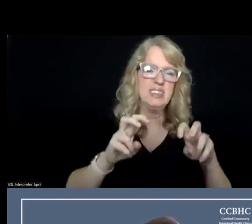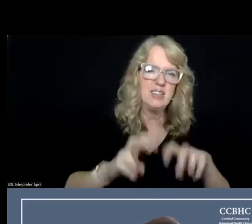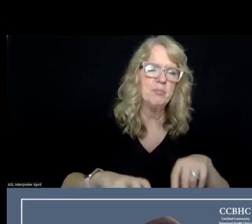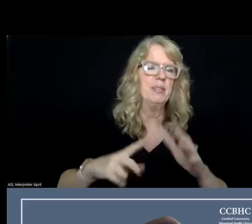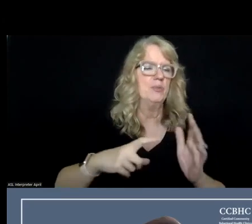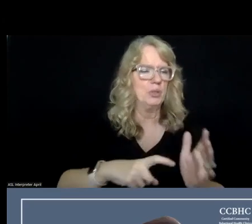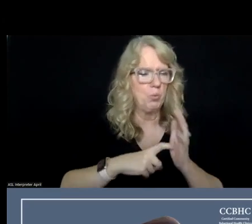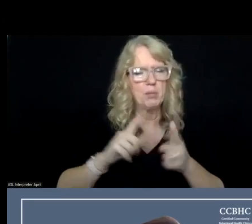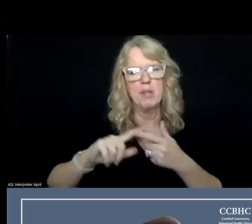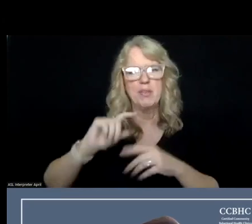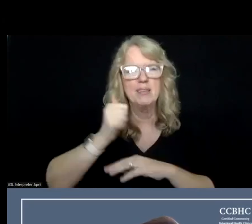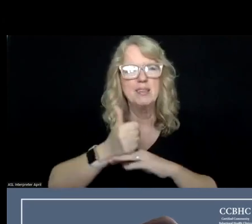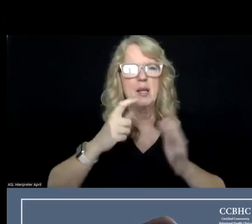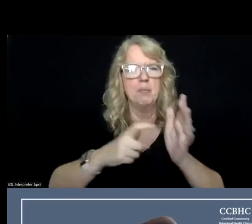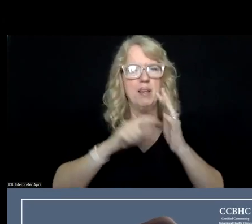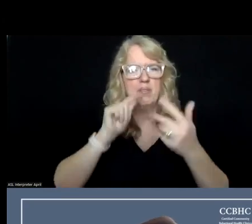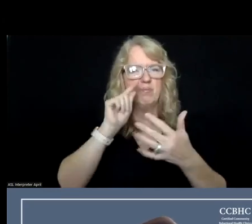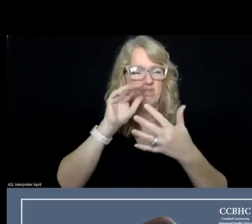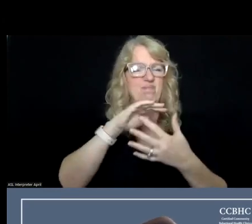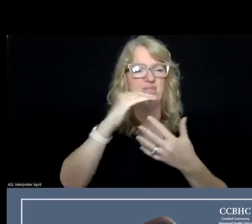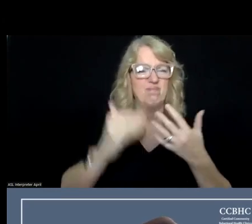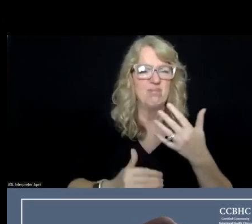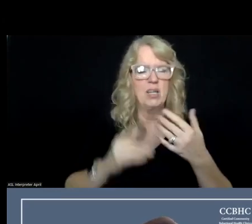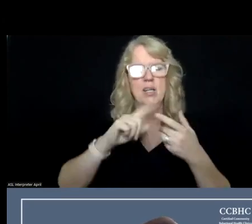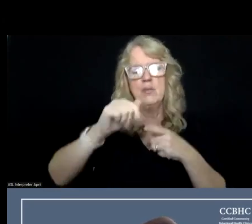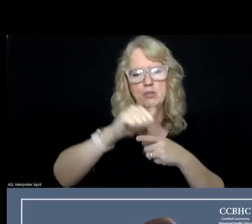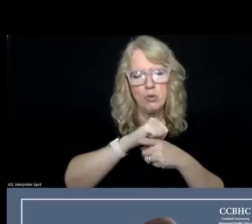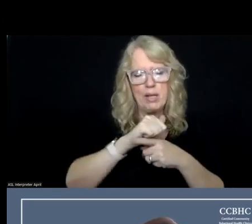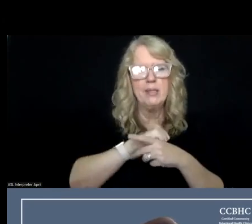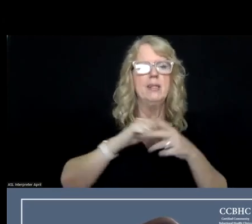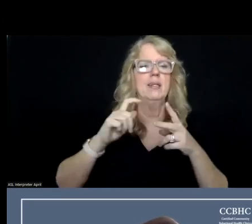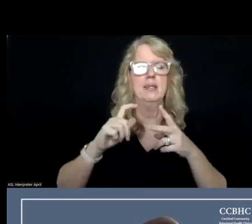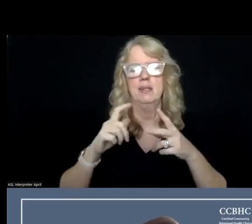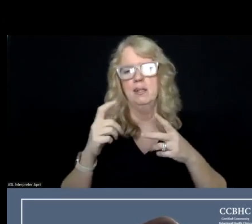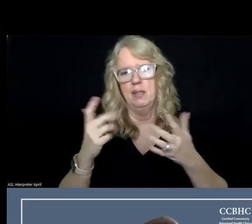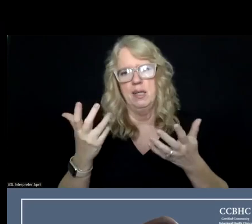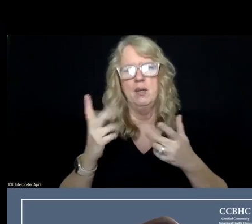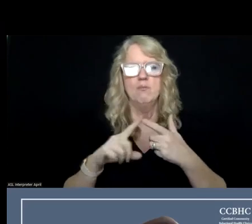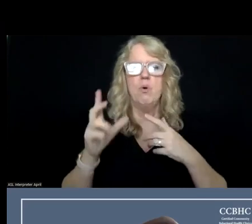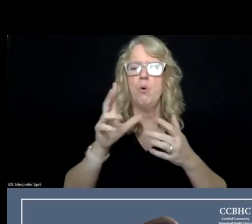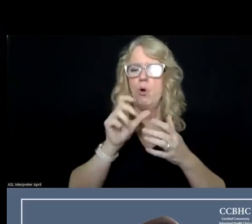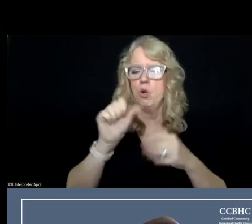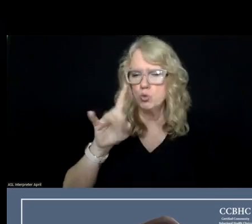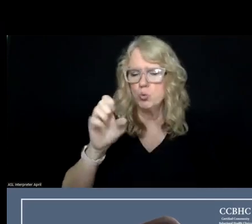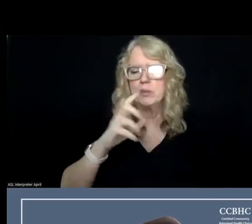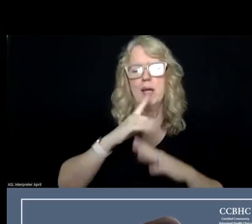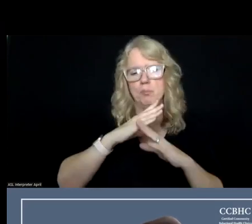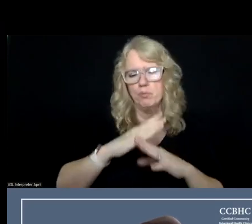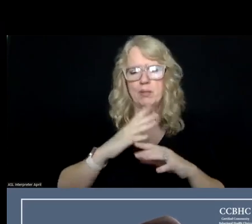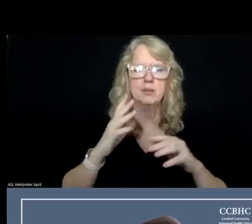out in the criteria. That includes training in a number of areas, including training around suicide prevention and responding in